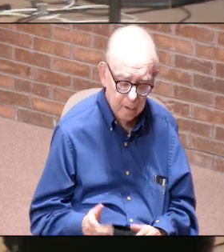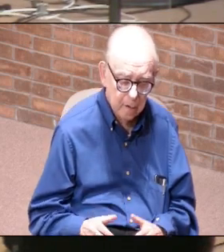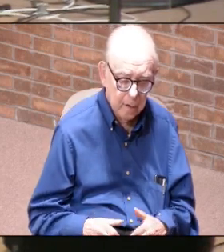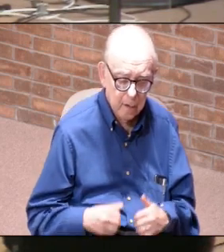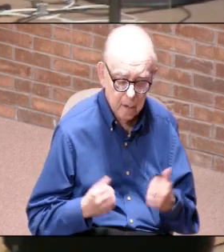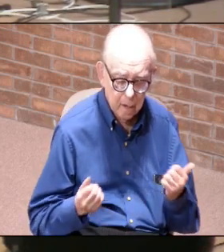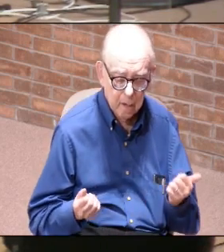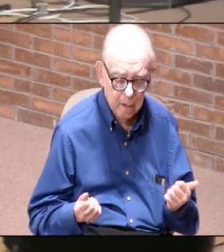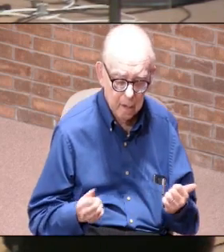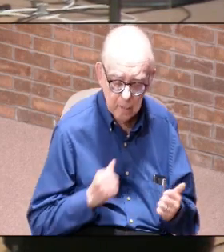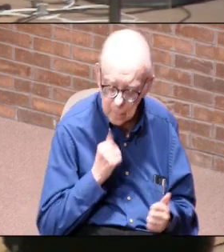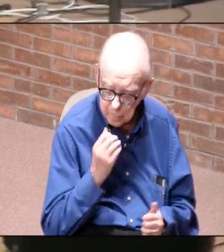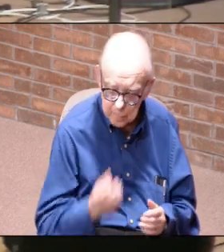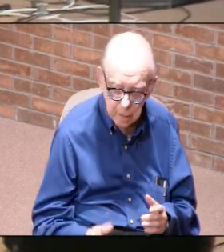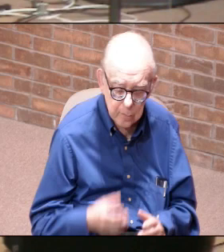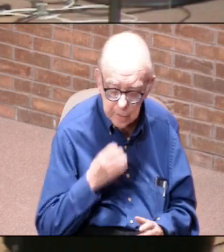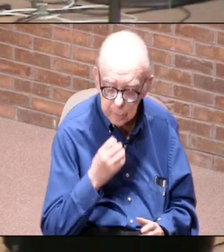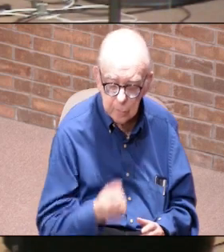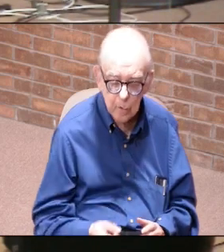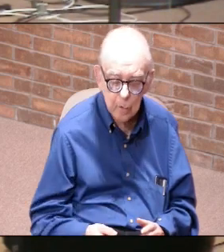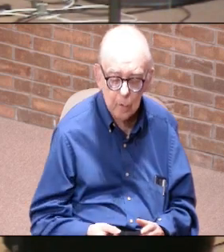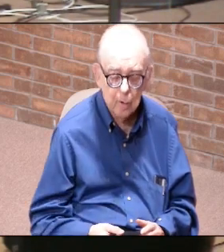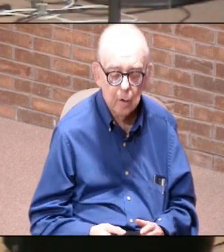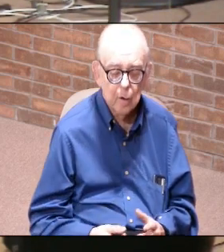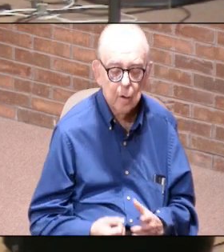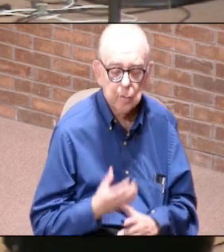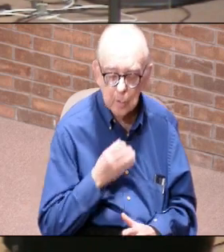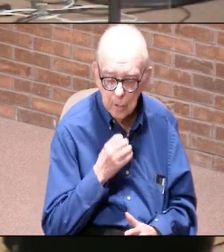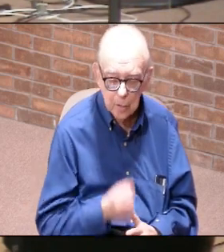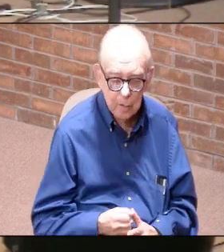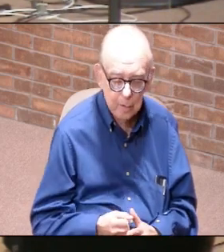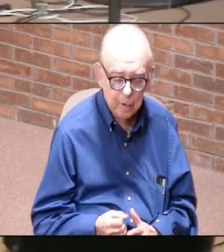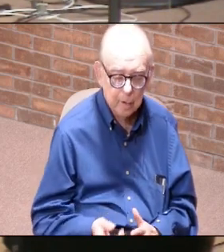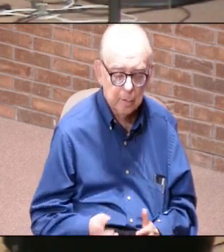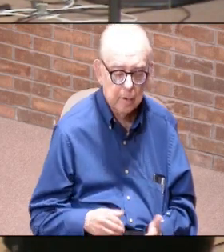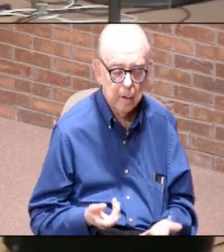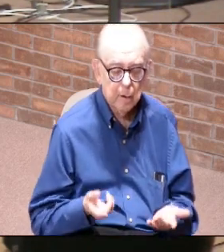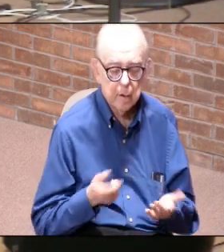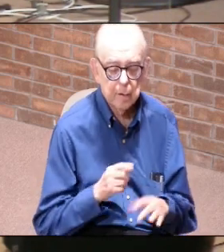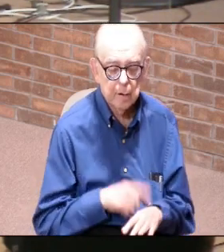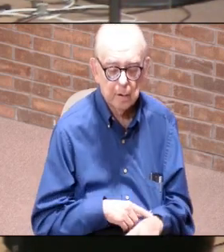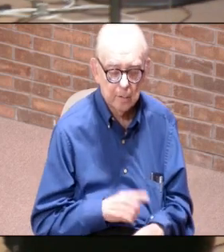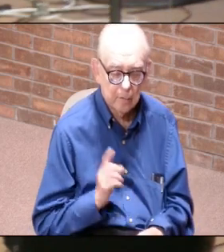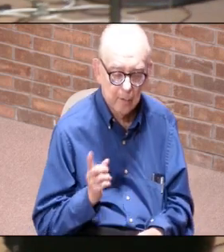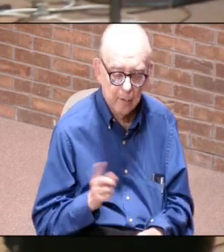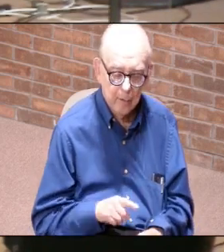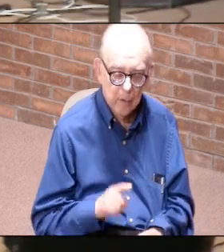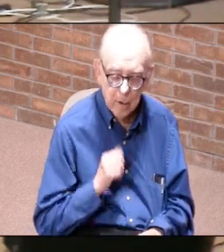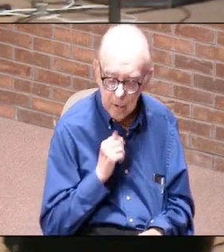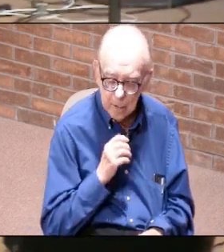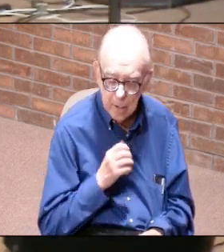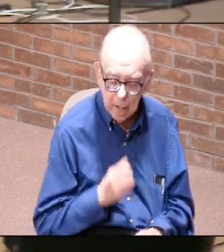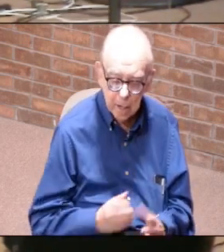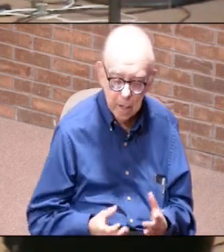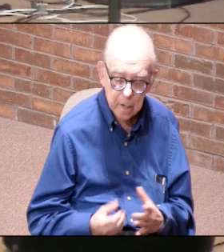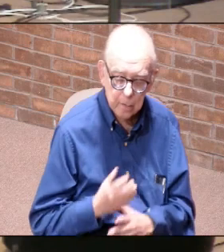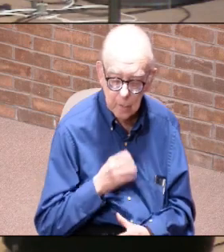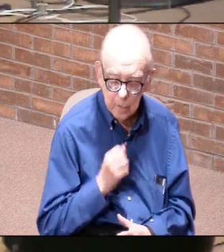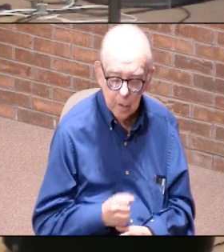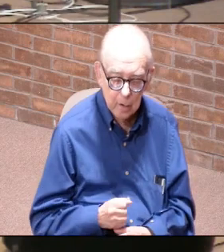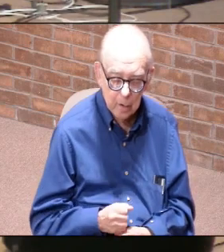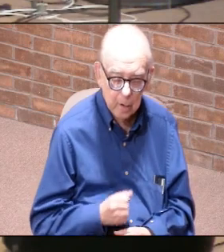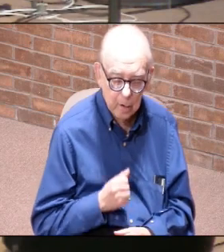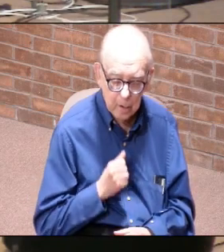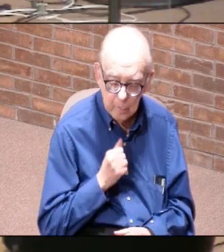life where we're not going to grow old. And there's going to come a time when we're not going to grow old and we are not